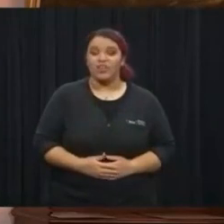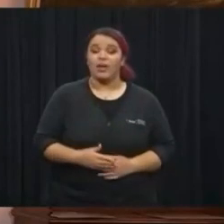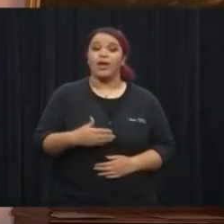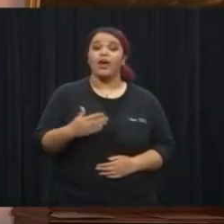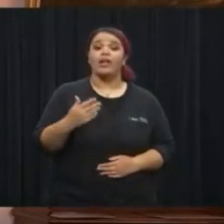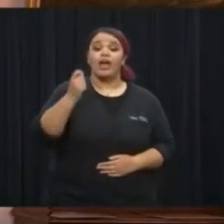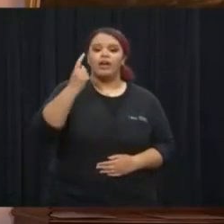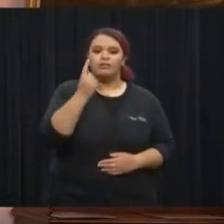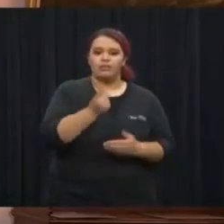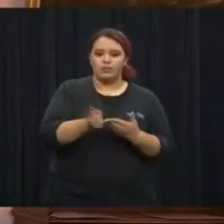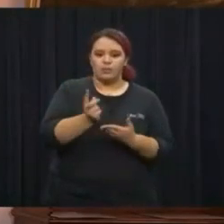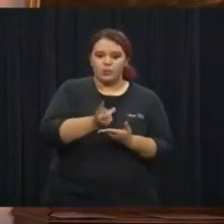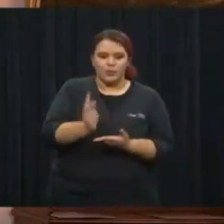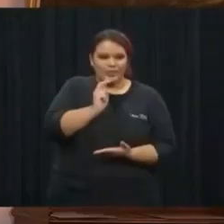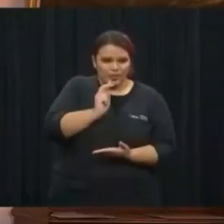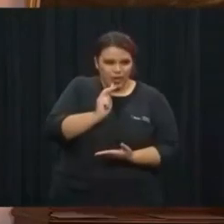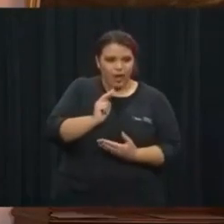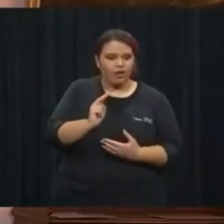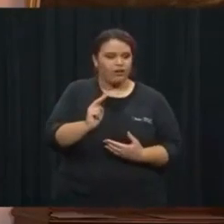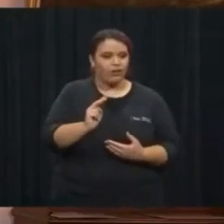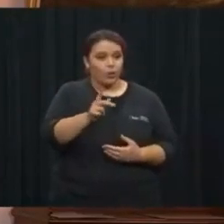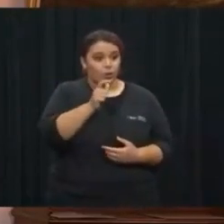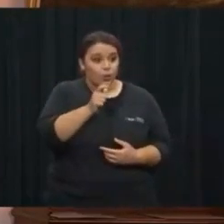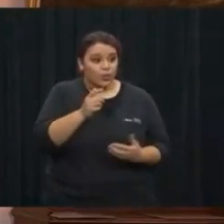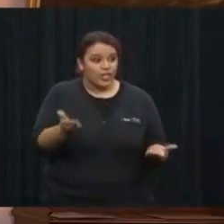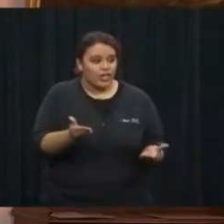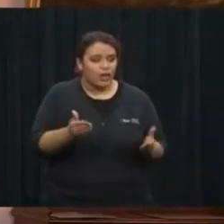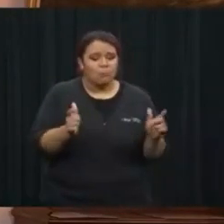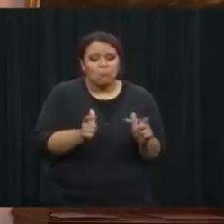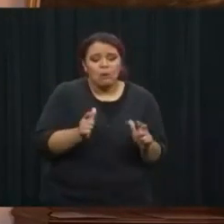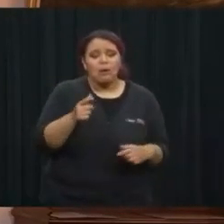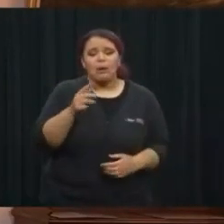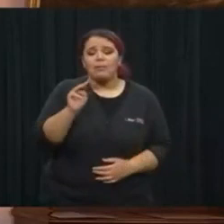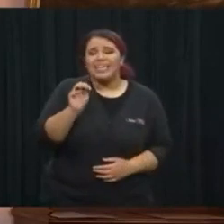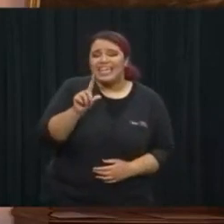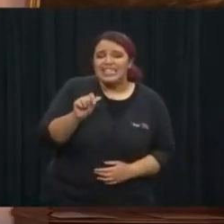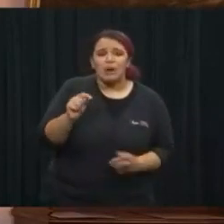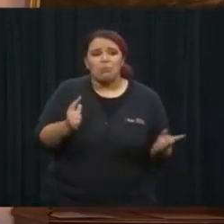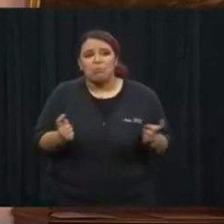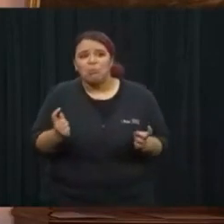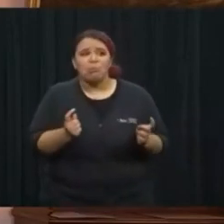you would direct people who need reliable information on this situation in other languages?